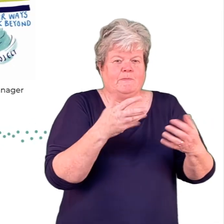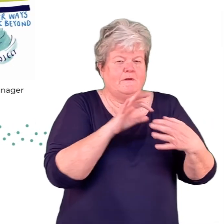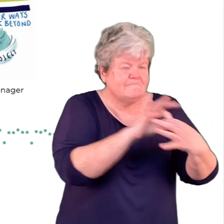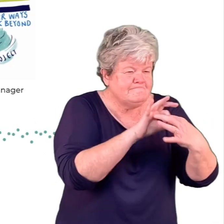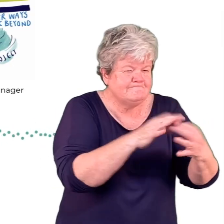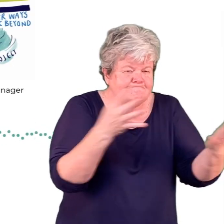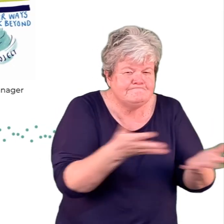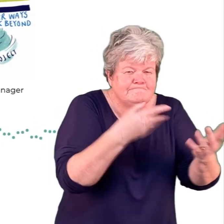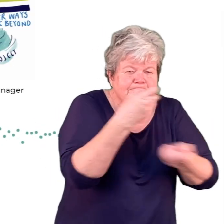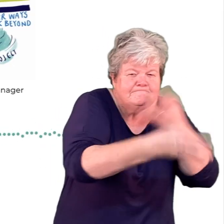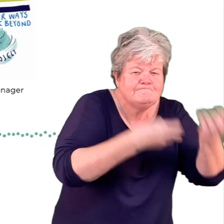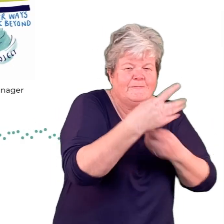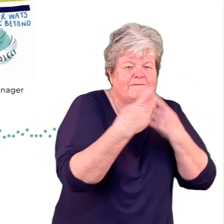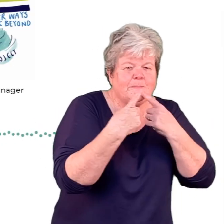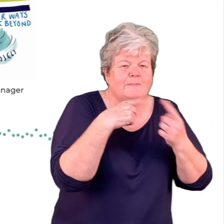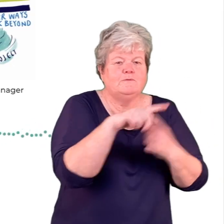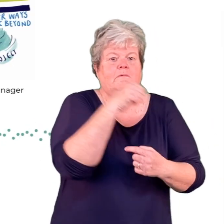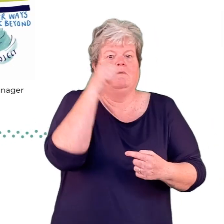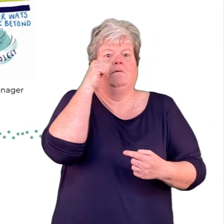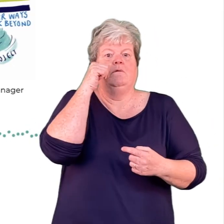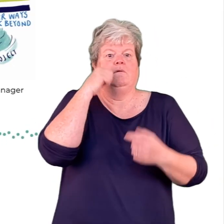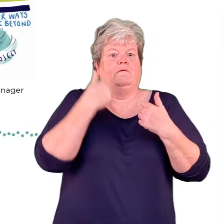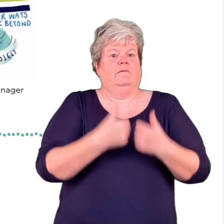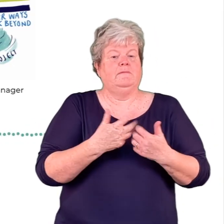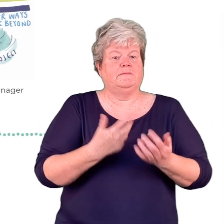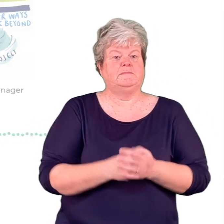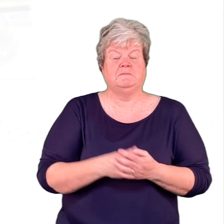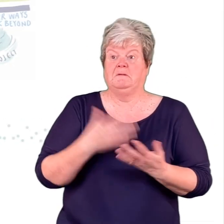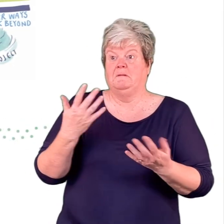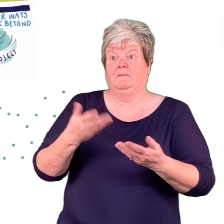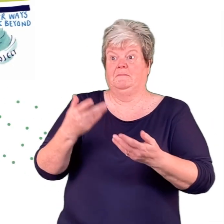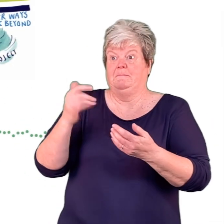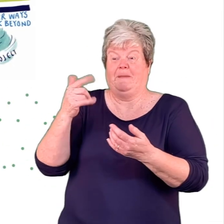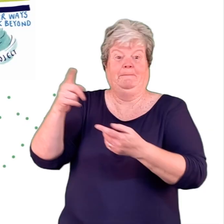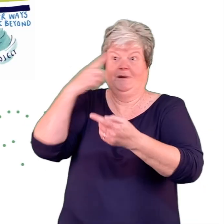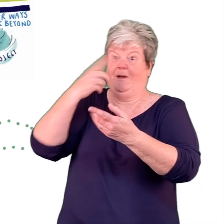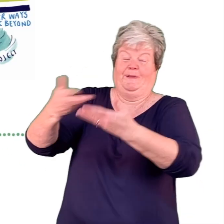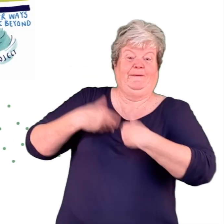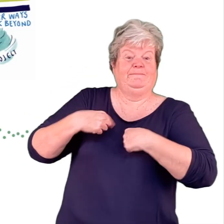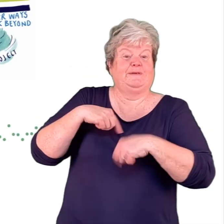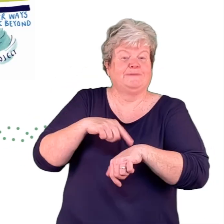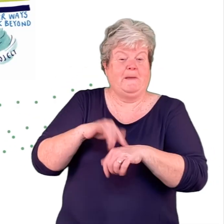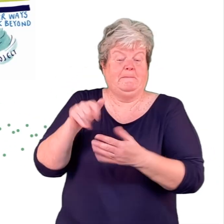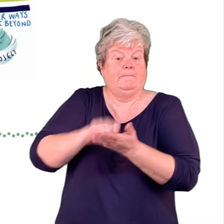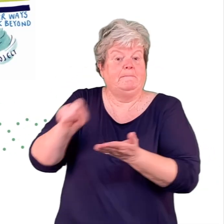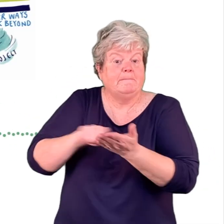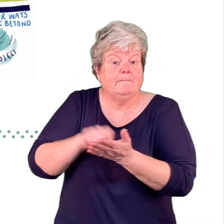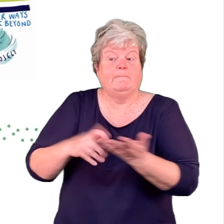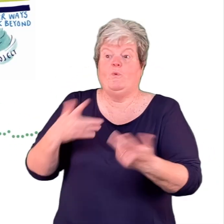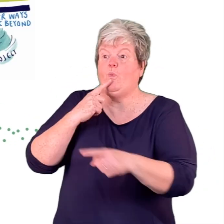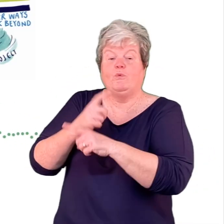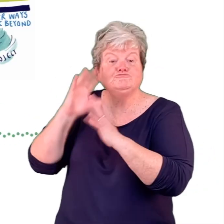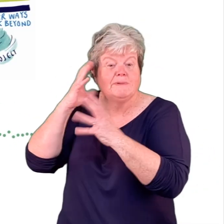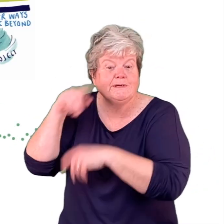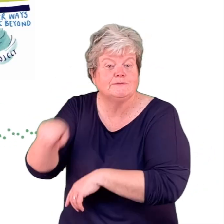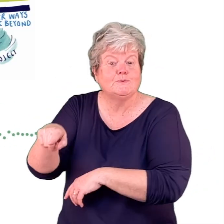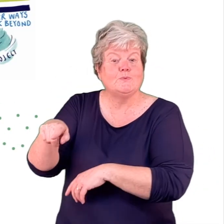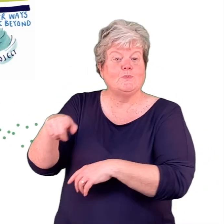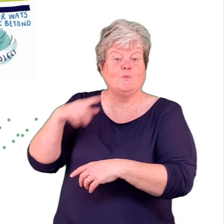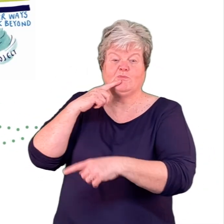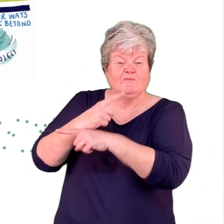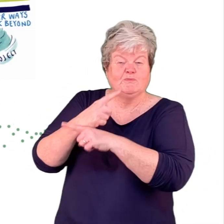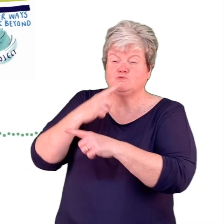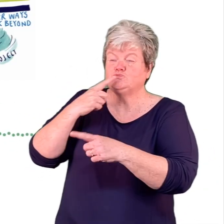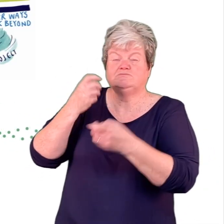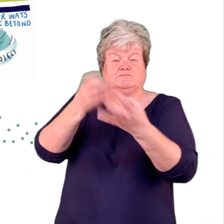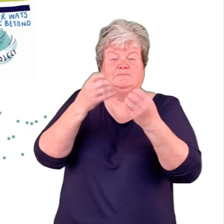English and worked with the group about what they wanted to know more about. Give us time by writing us an article, for example, speaking on a